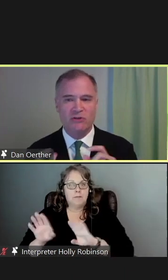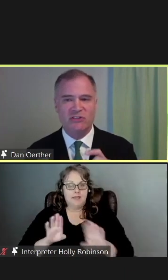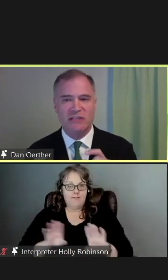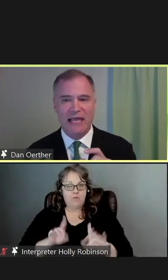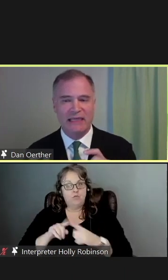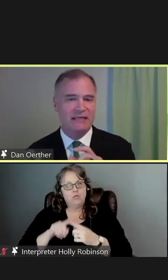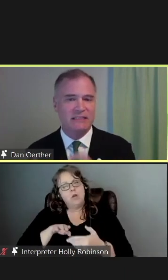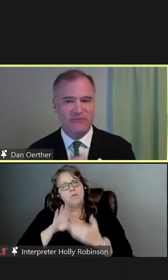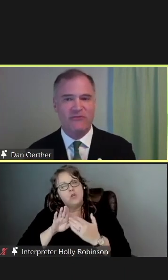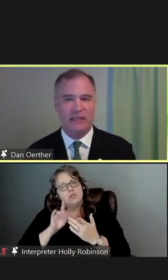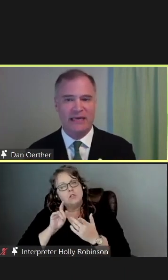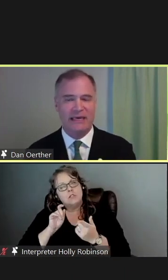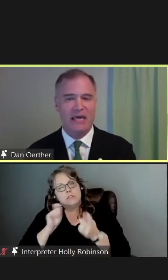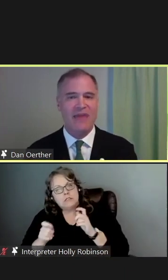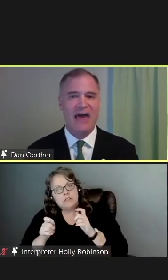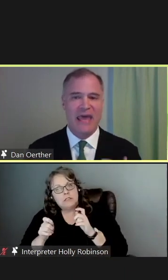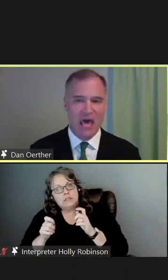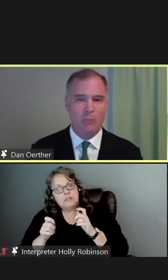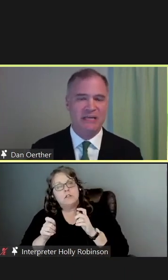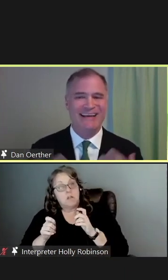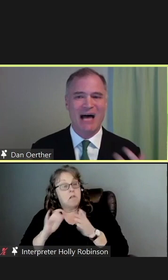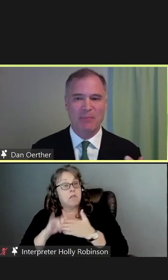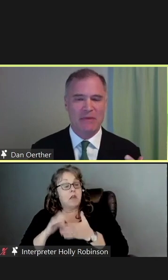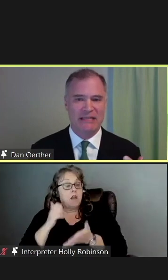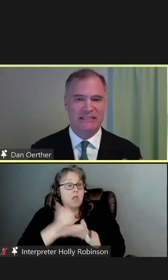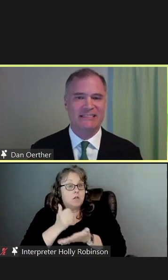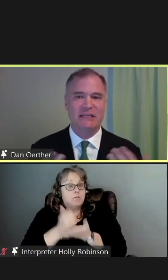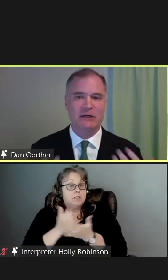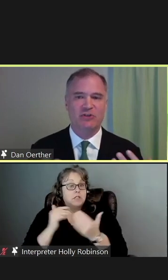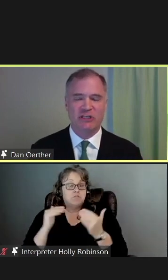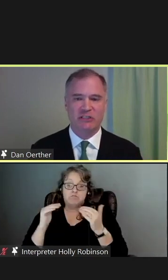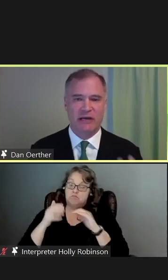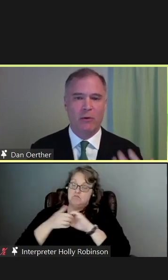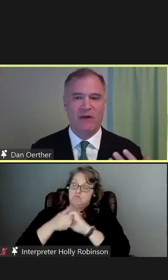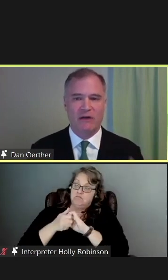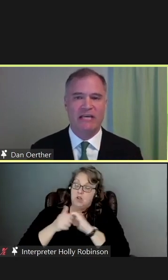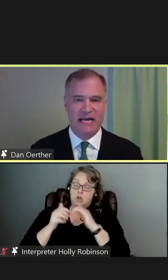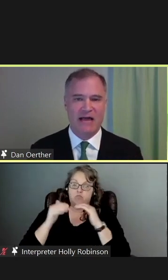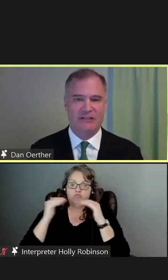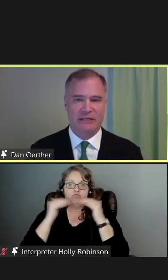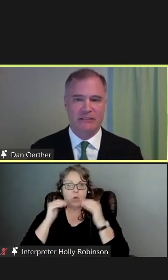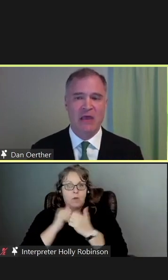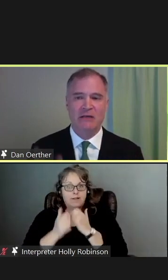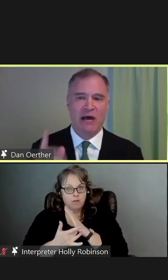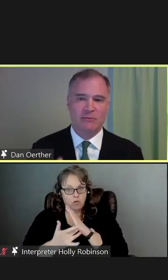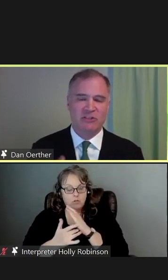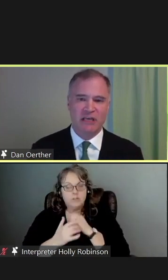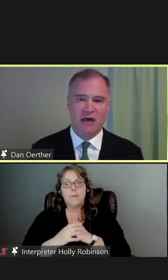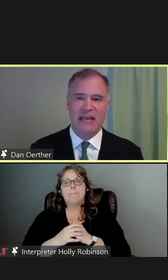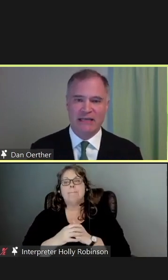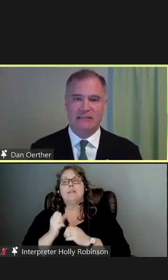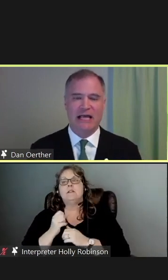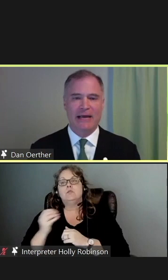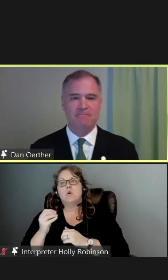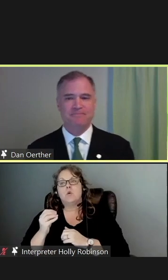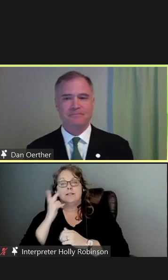world slightly differently. And that helps, it complements, it's synergistic with our technologies. So as we'll see on the